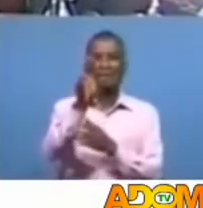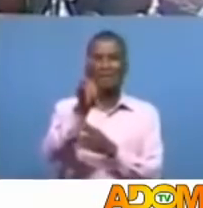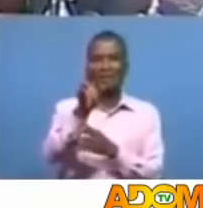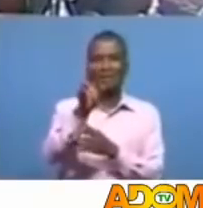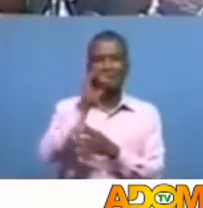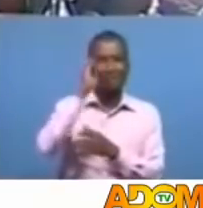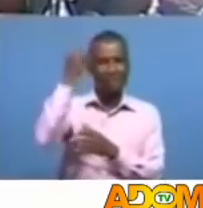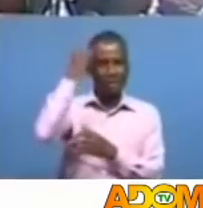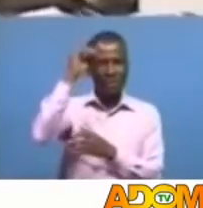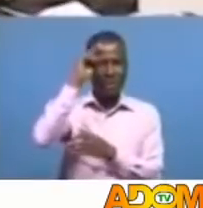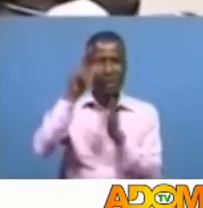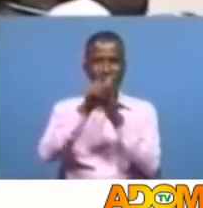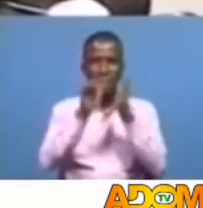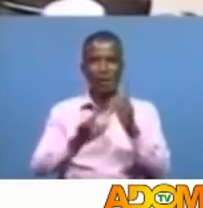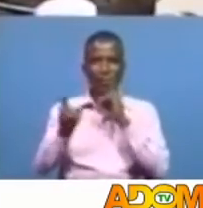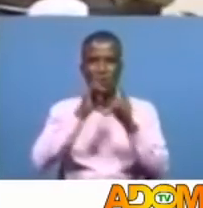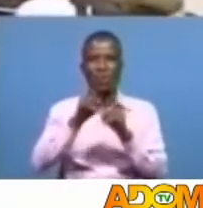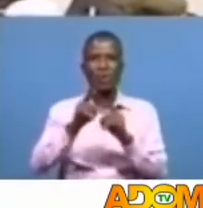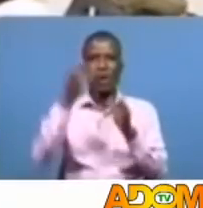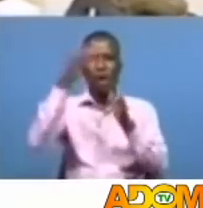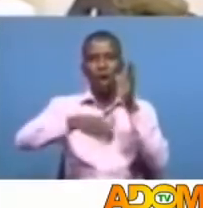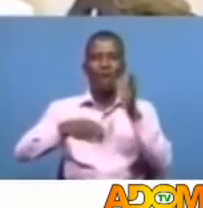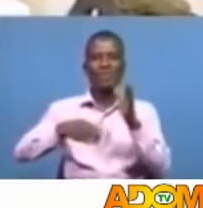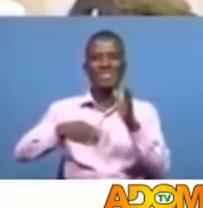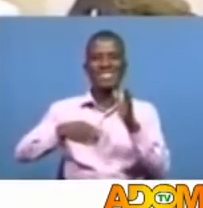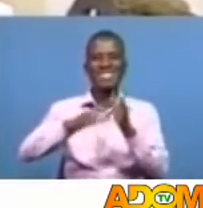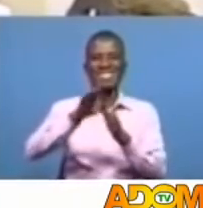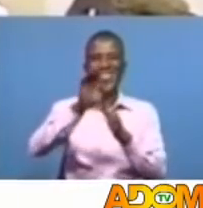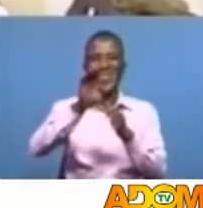Yeah. My lords,